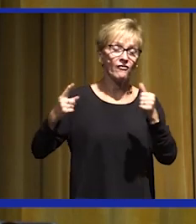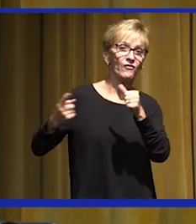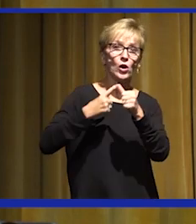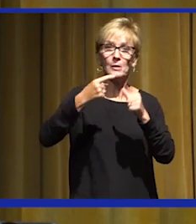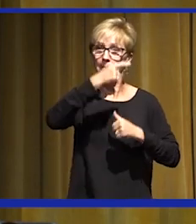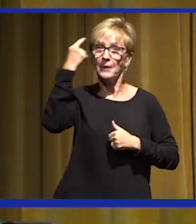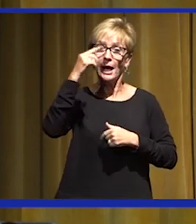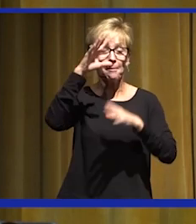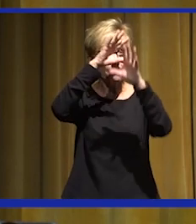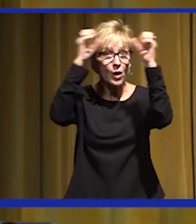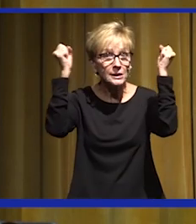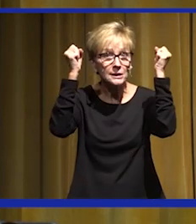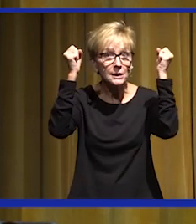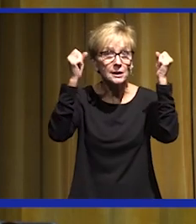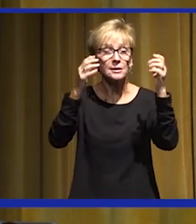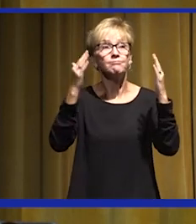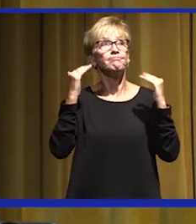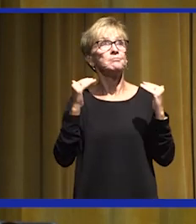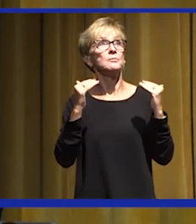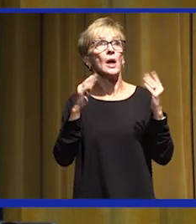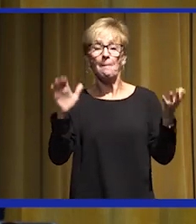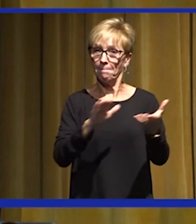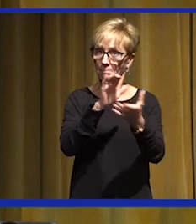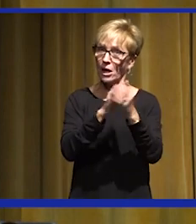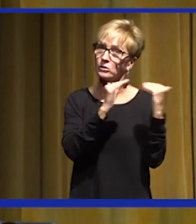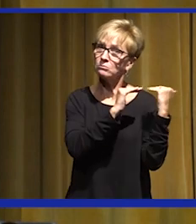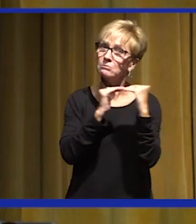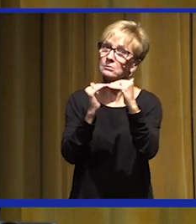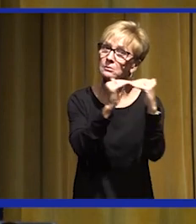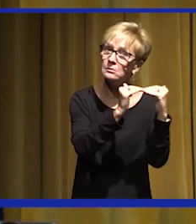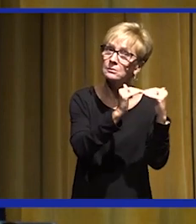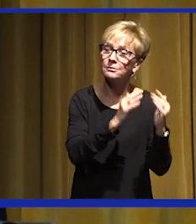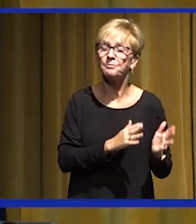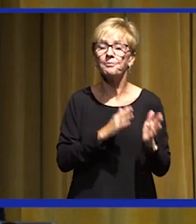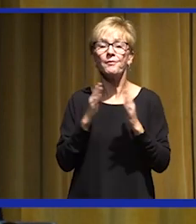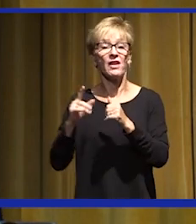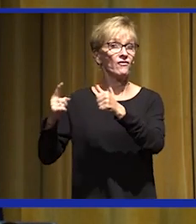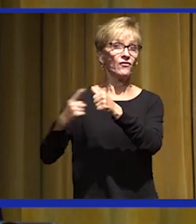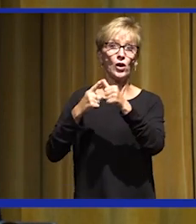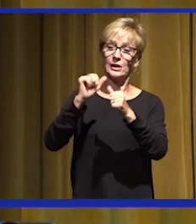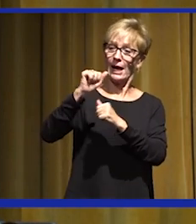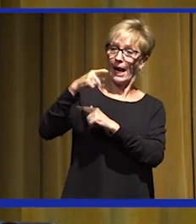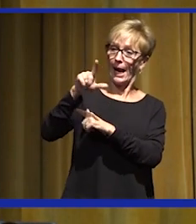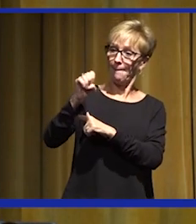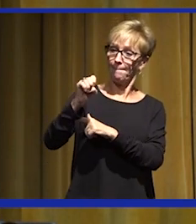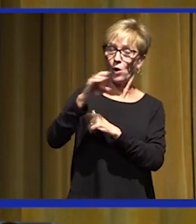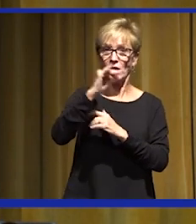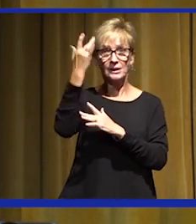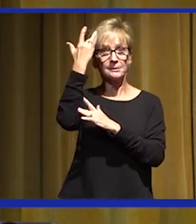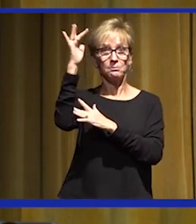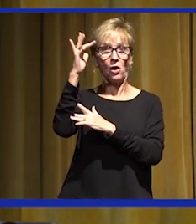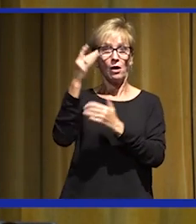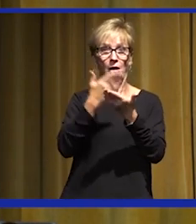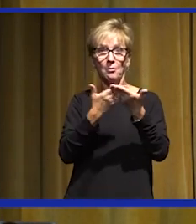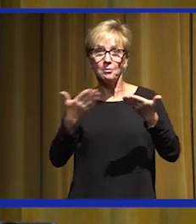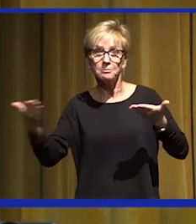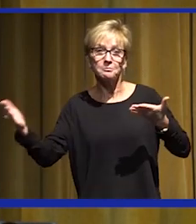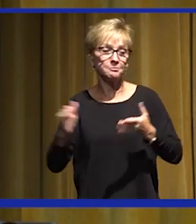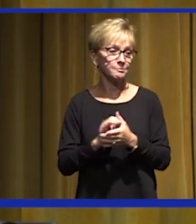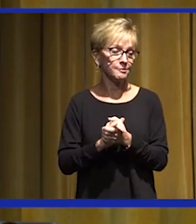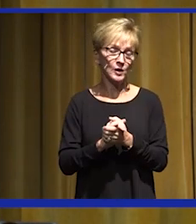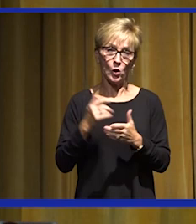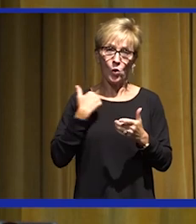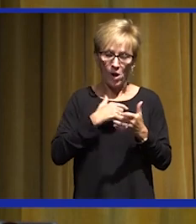the acknowledgement of marriage equality, the first ever Apple and Smart products. We cut our teeth on